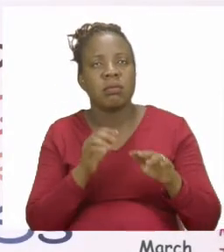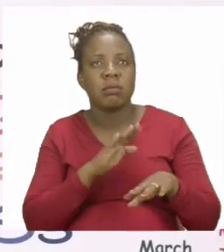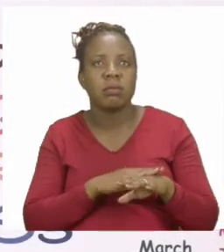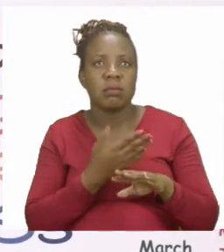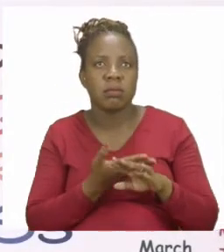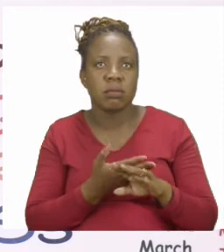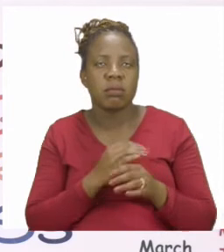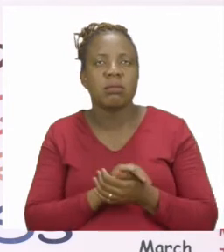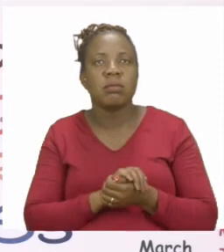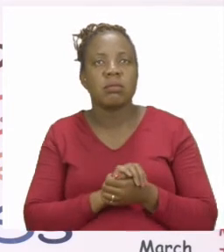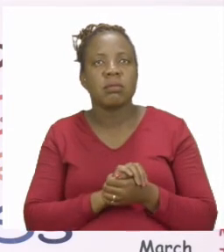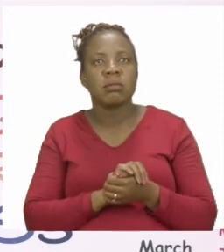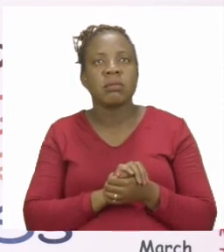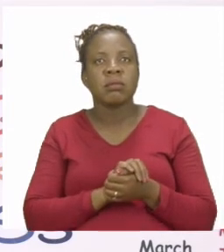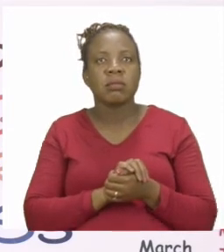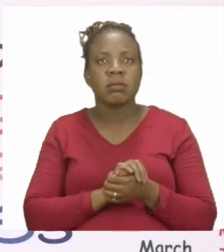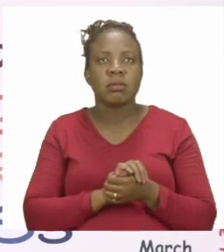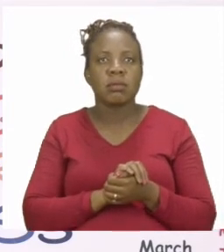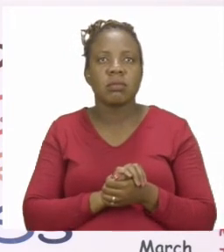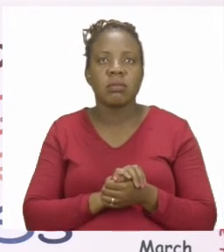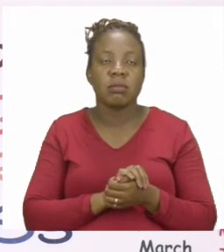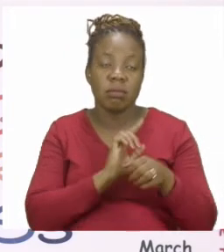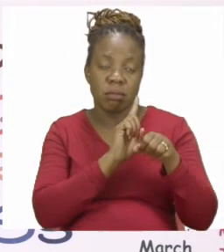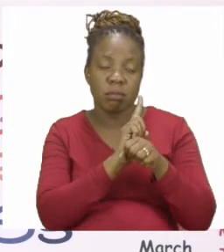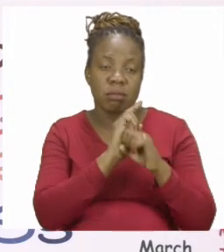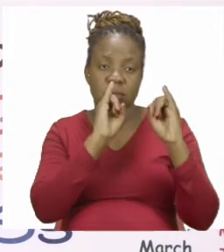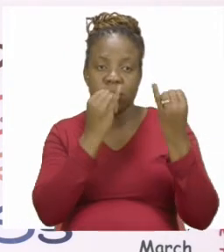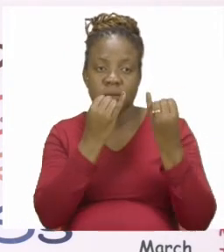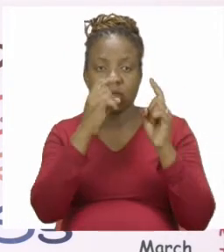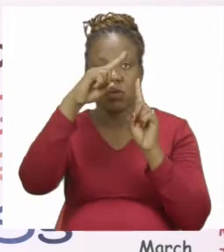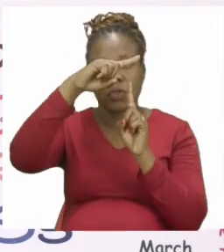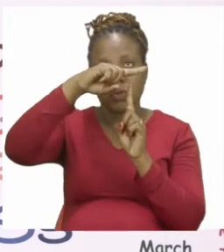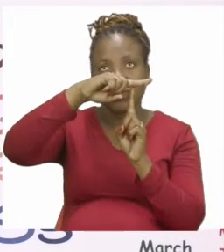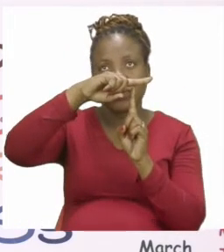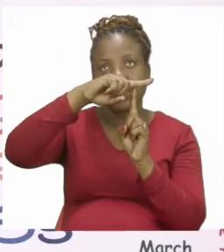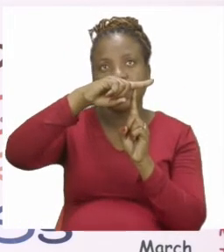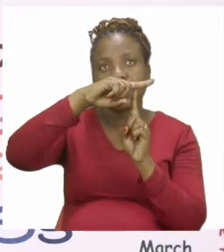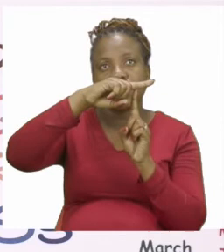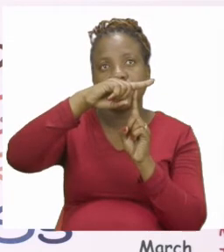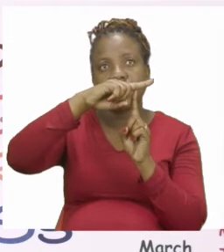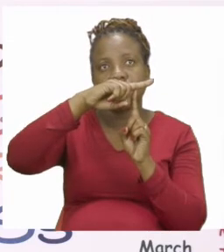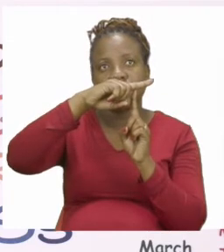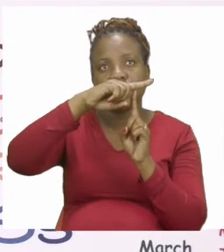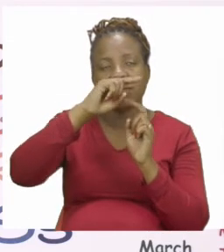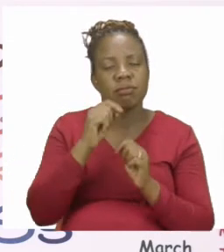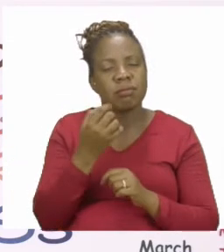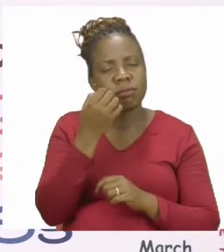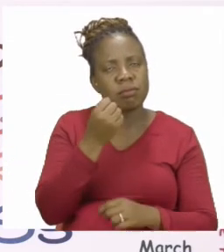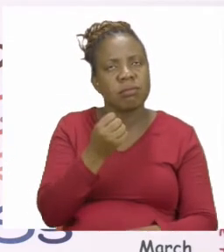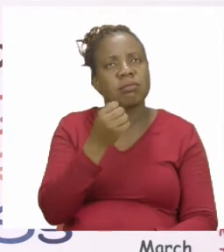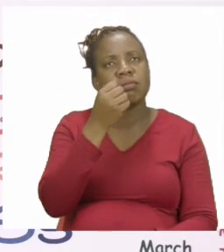or complete the graphs. So for the first town, Chumeb, it said it had